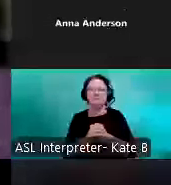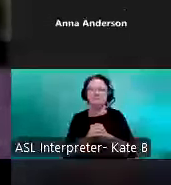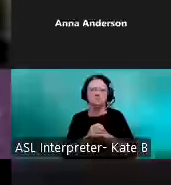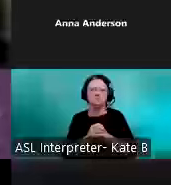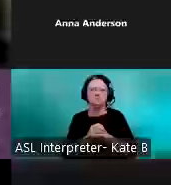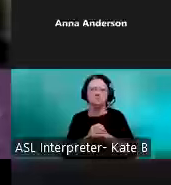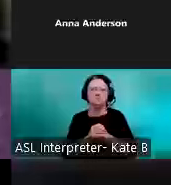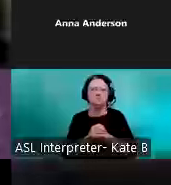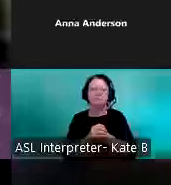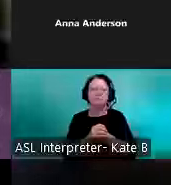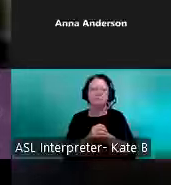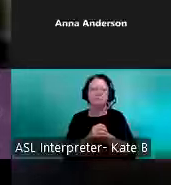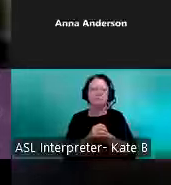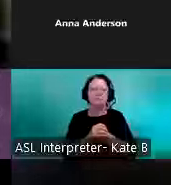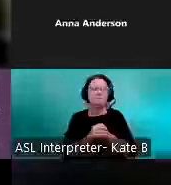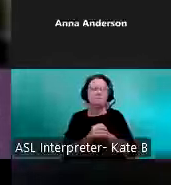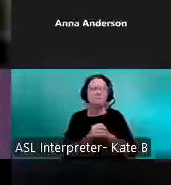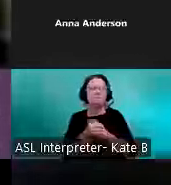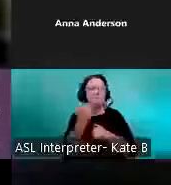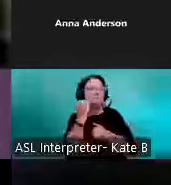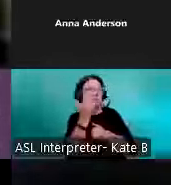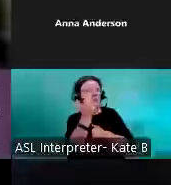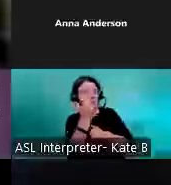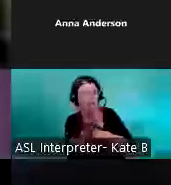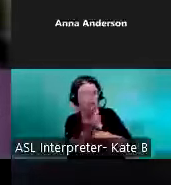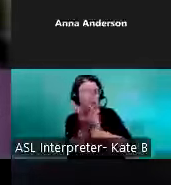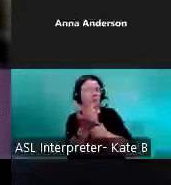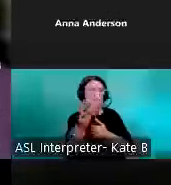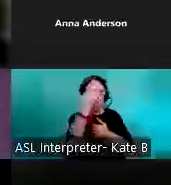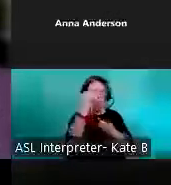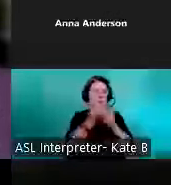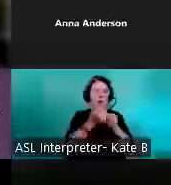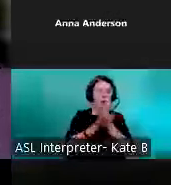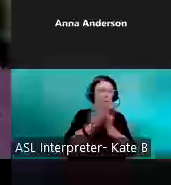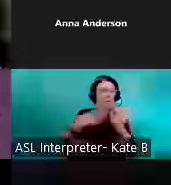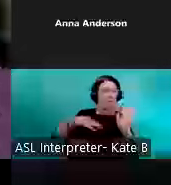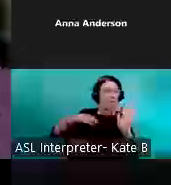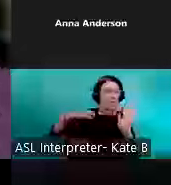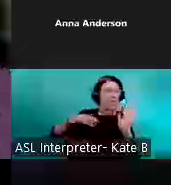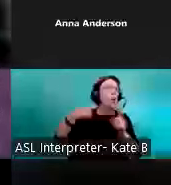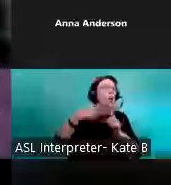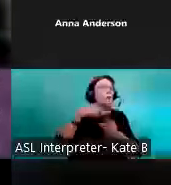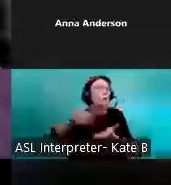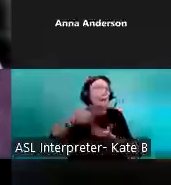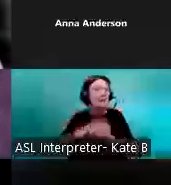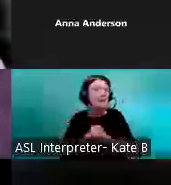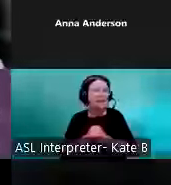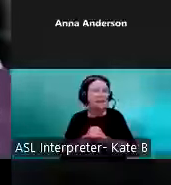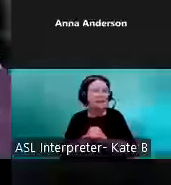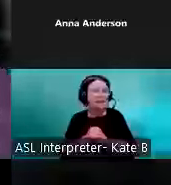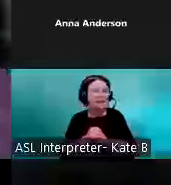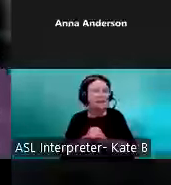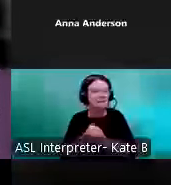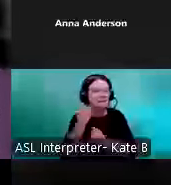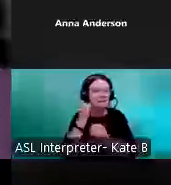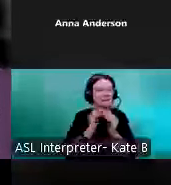And it's really just a great way to get involved and to get engaged. And it's a paid opportunity. So if you need a little